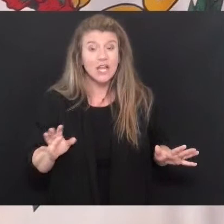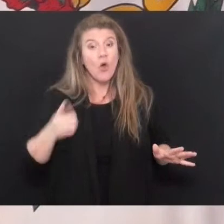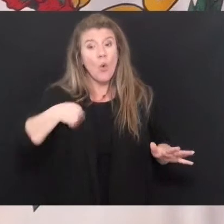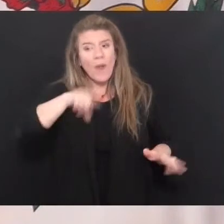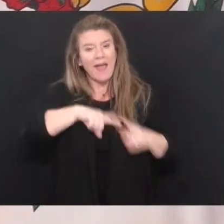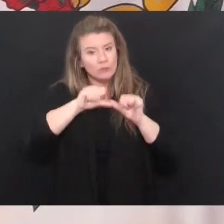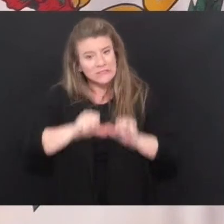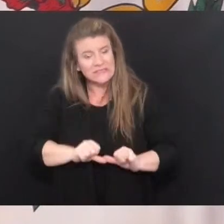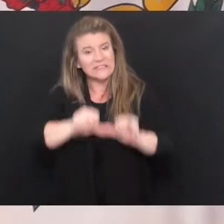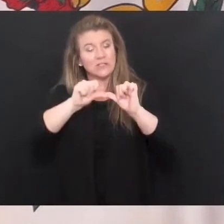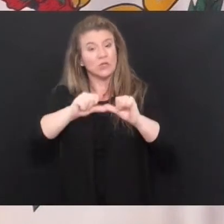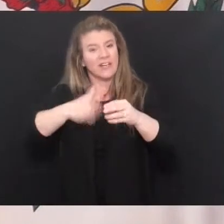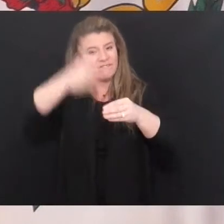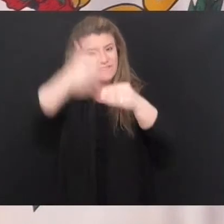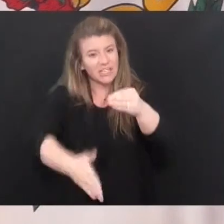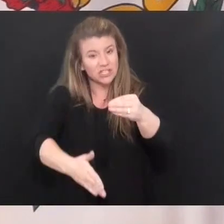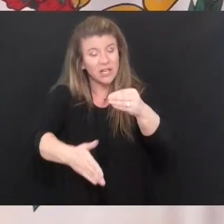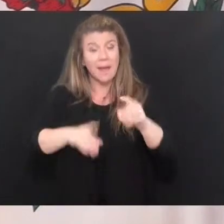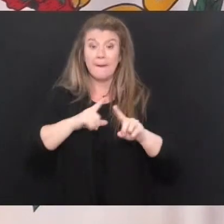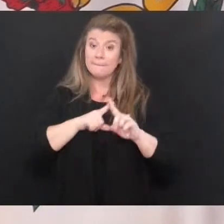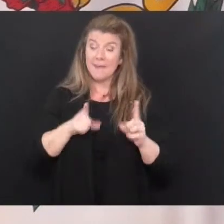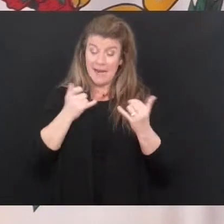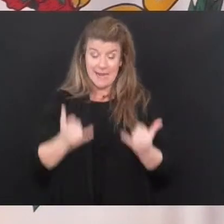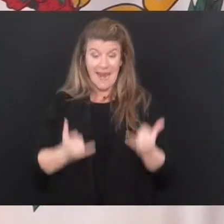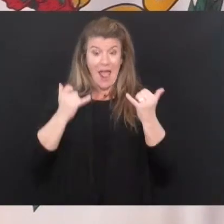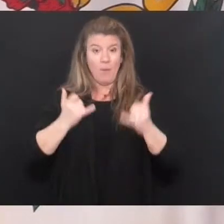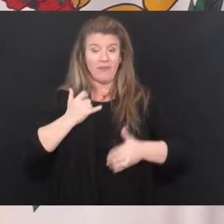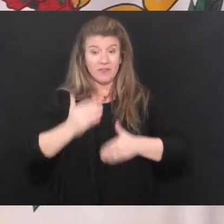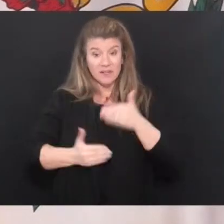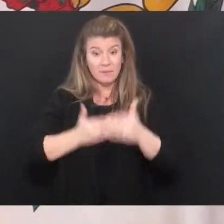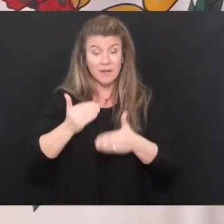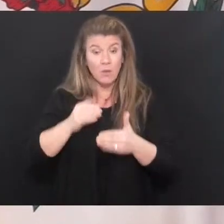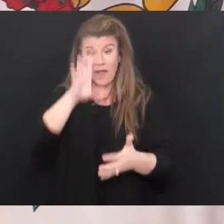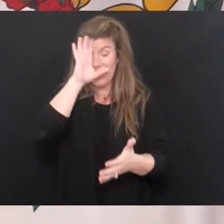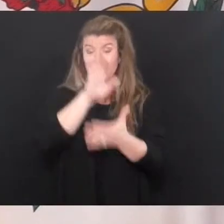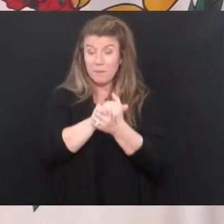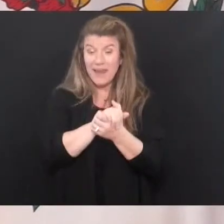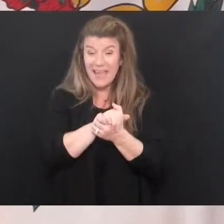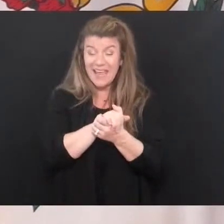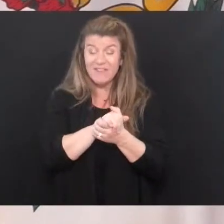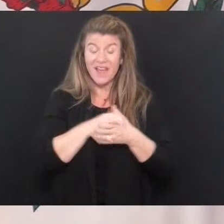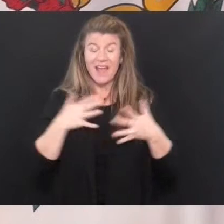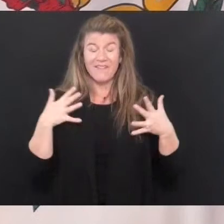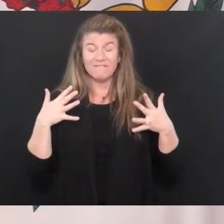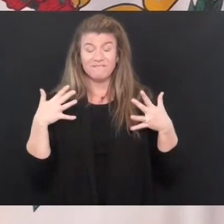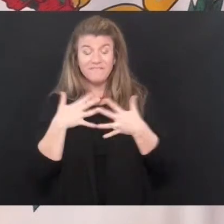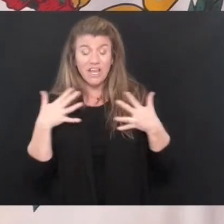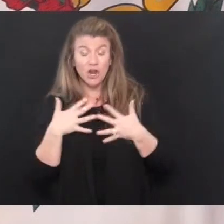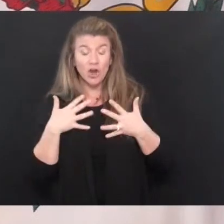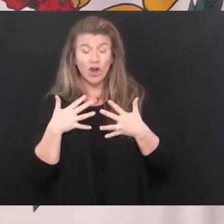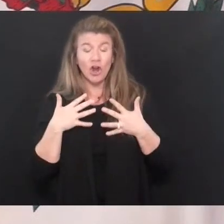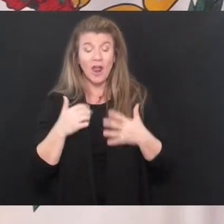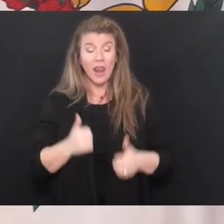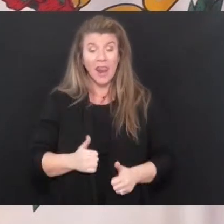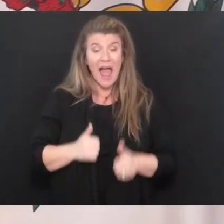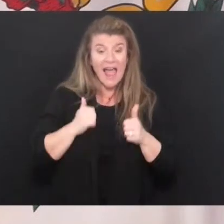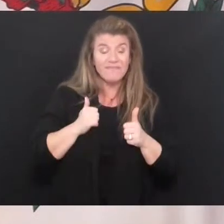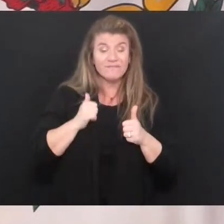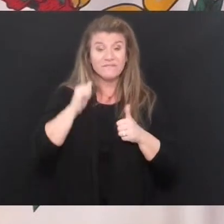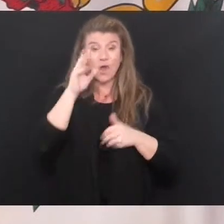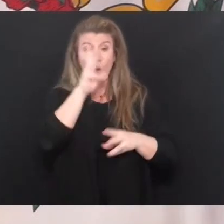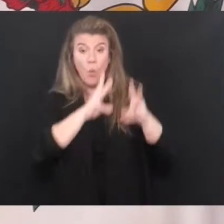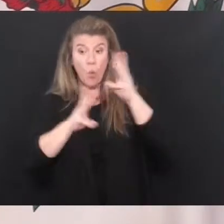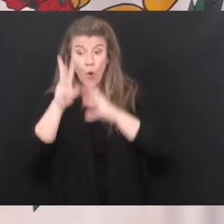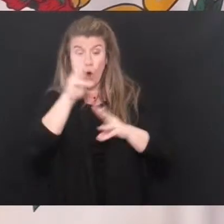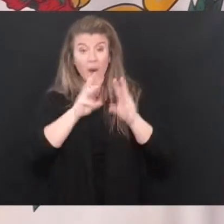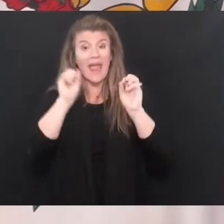up, but I'm a real believer in life that fear and concern can be constructive. Now, I